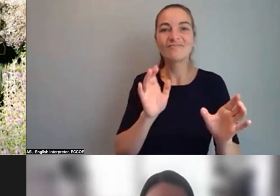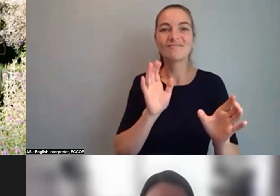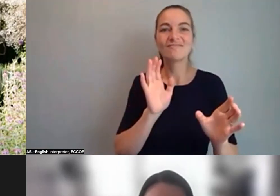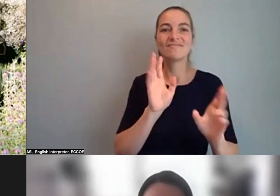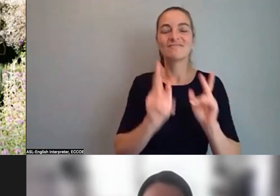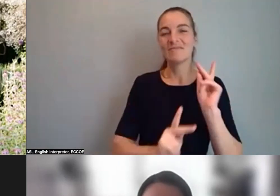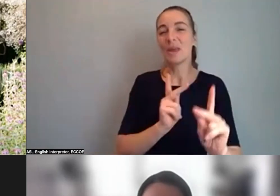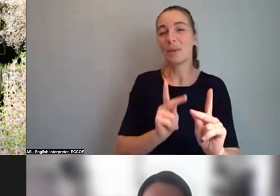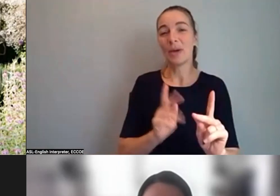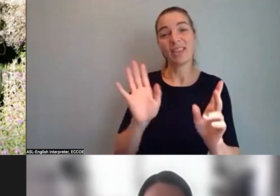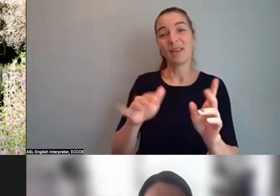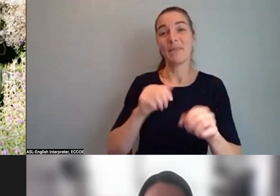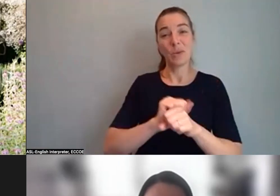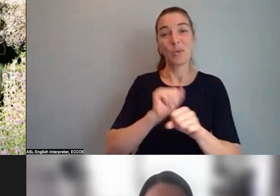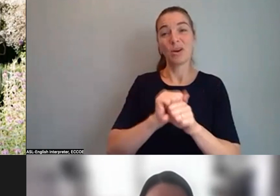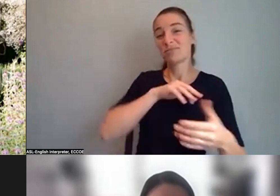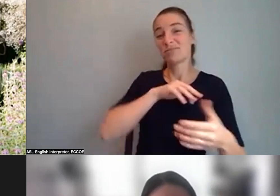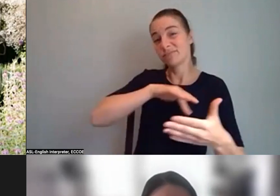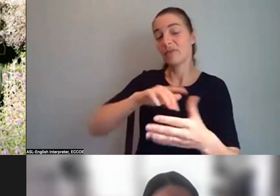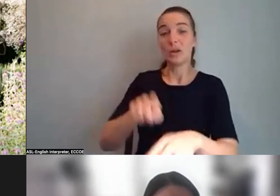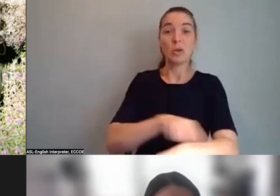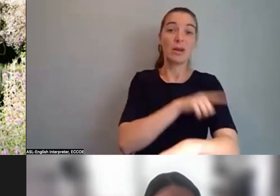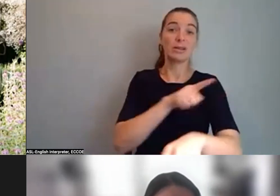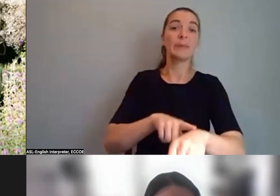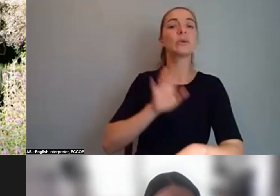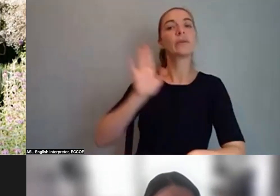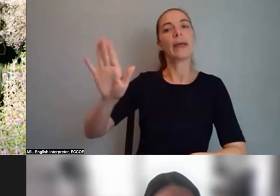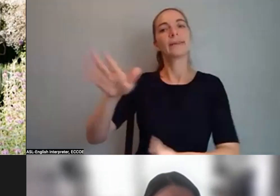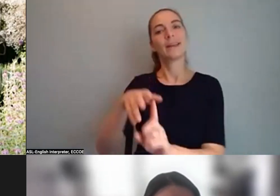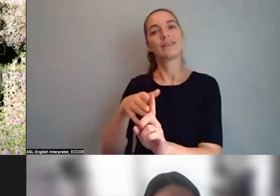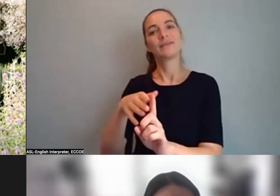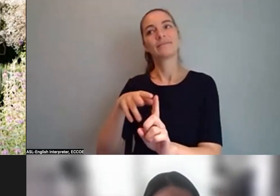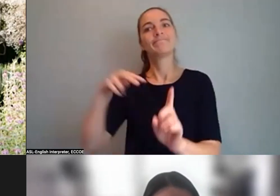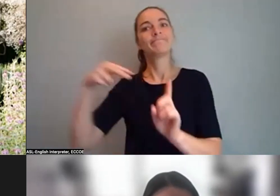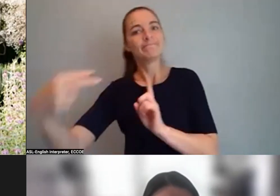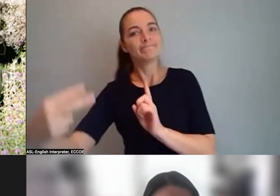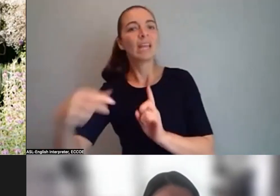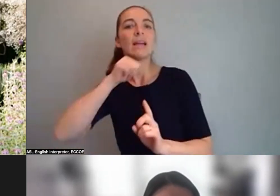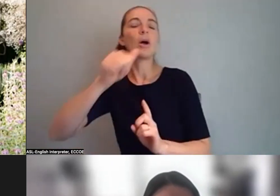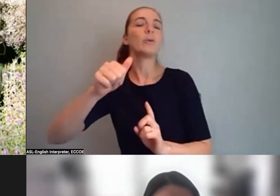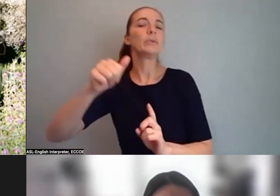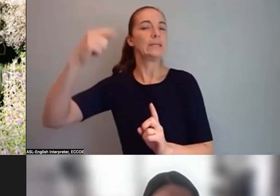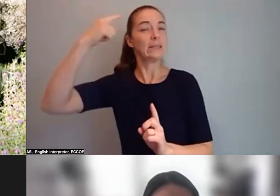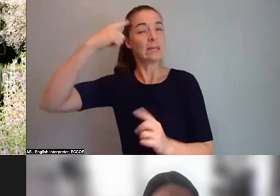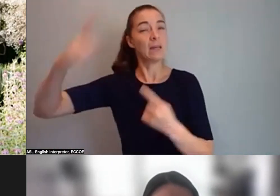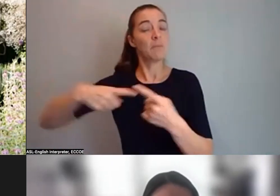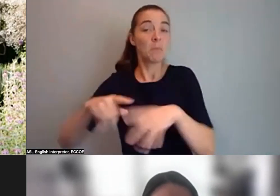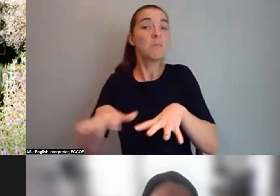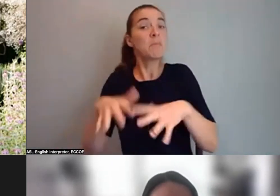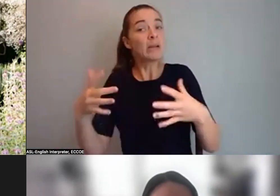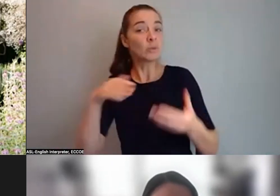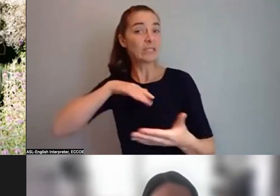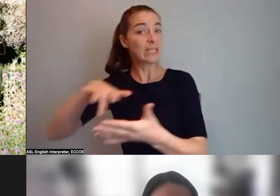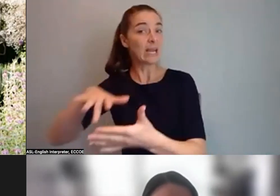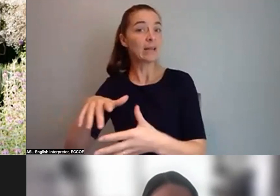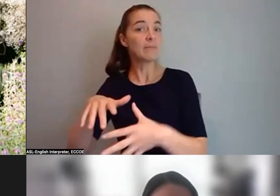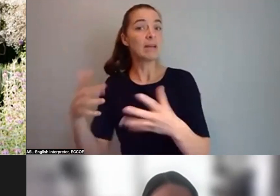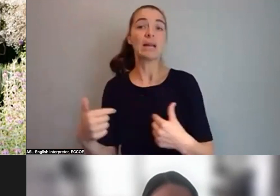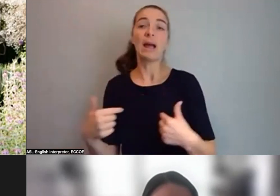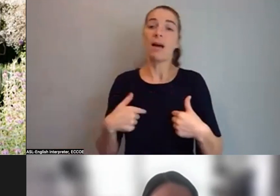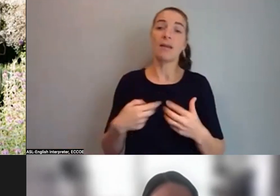been like that for a long time. So I don't, I think you're pointing out to something really, really important. And I don't, I just don't know